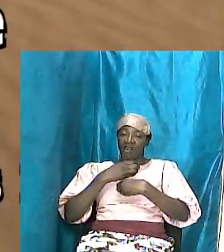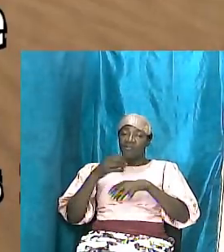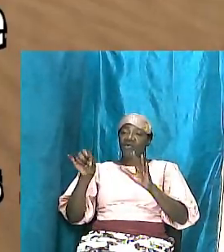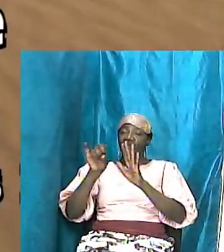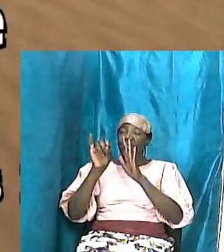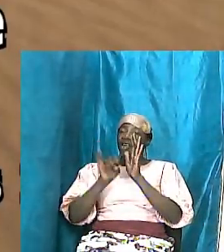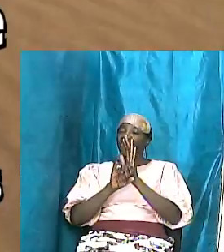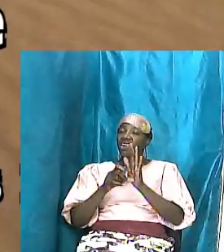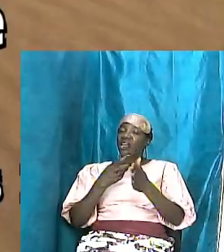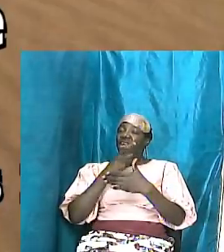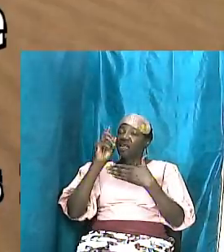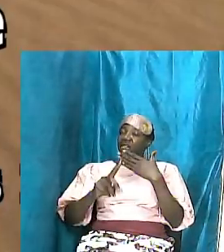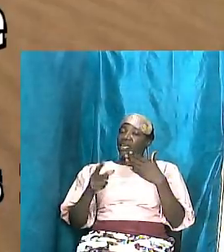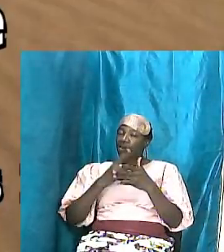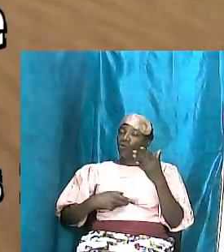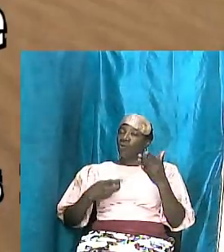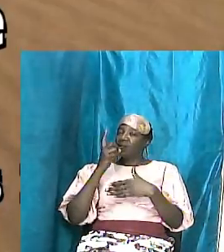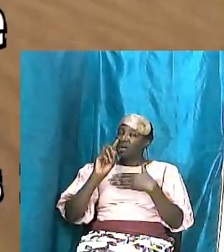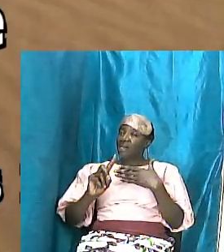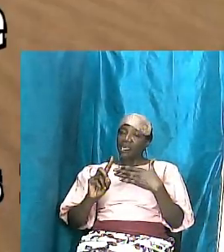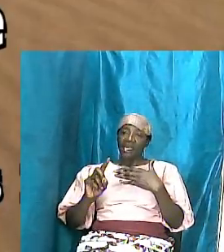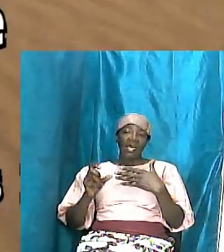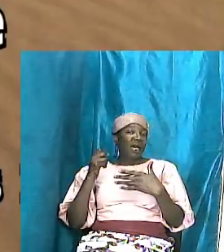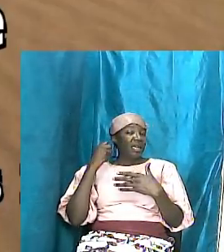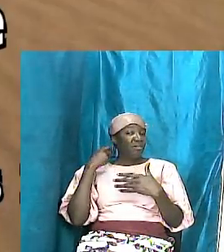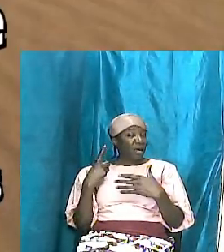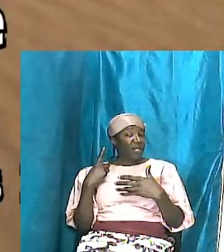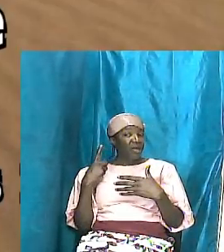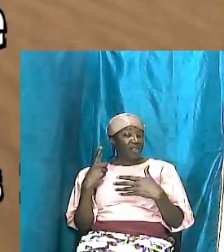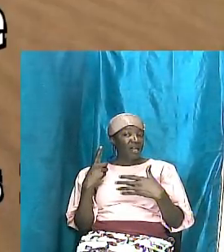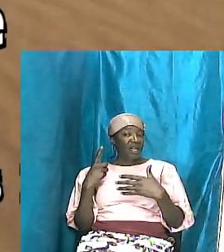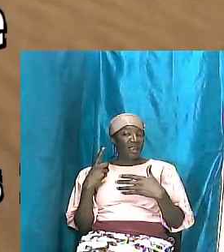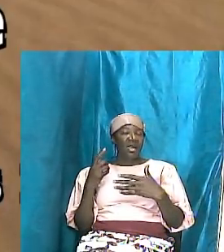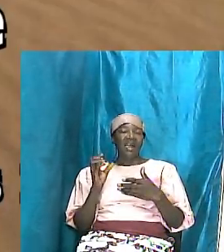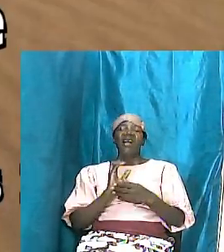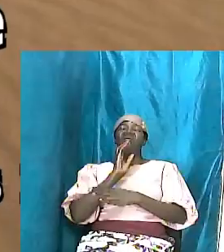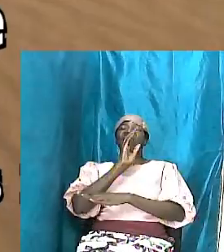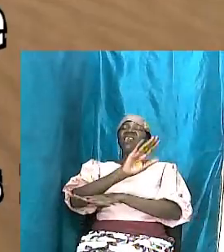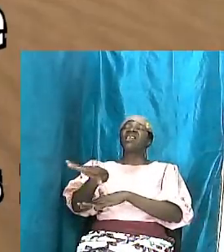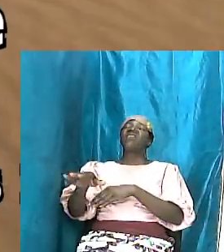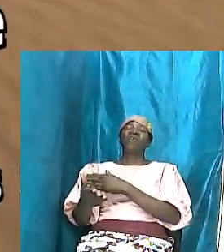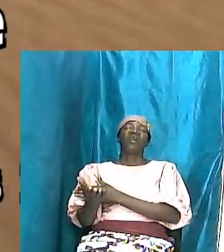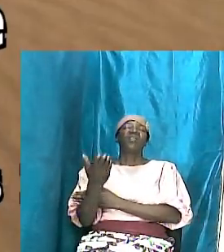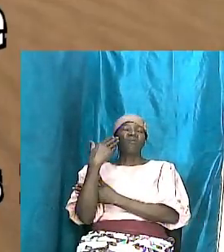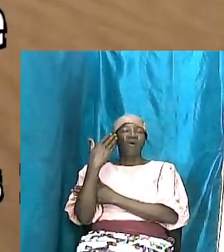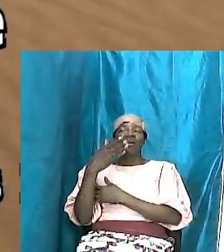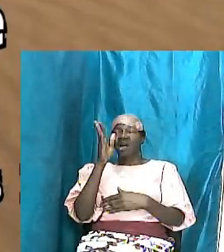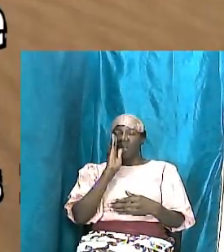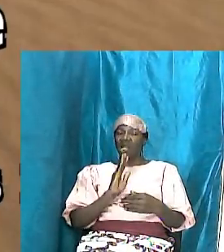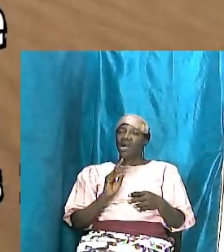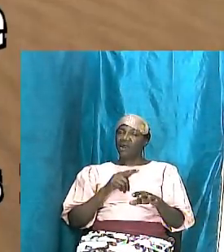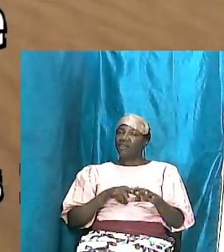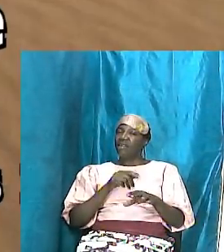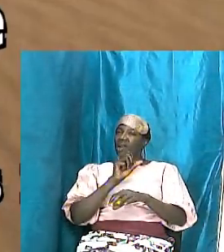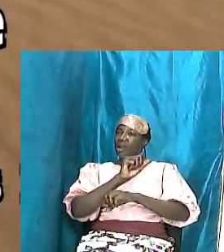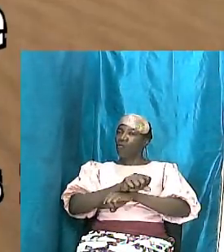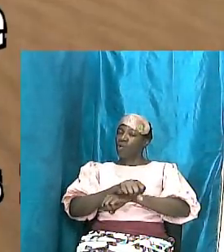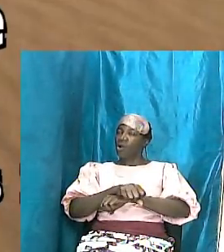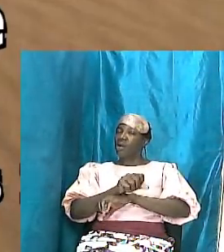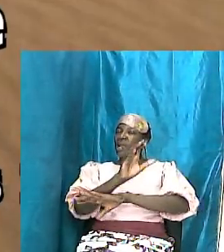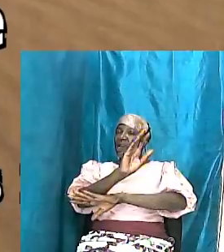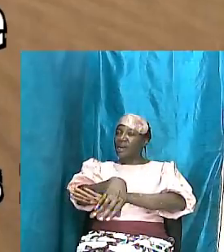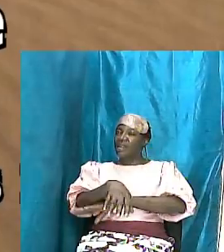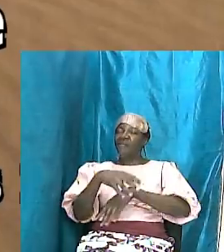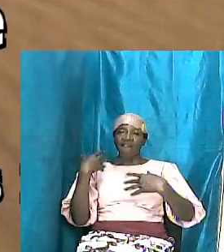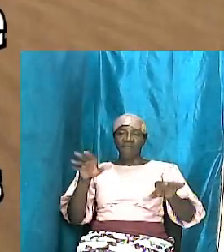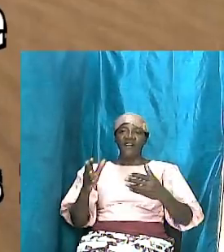he did what he did on day one, but notice, as I said, the evening and the morning. So that God started his work in the evening and he